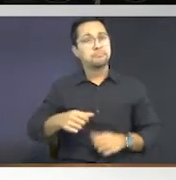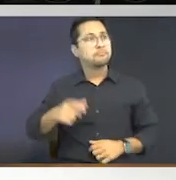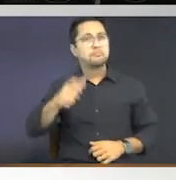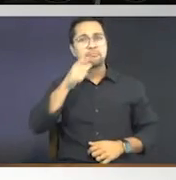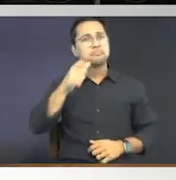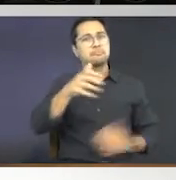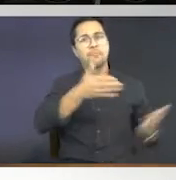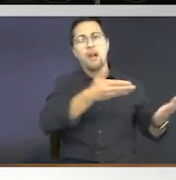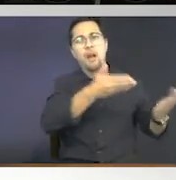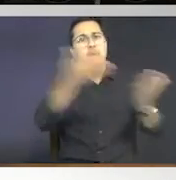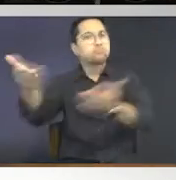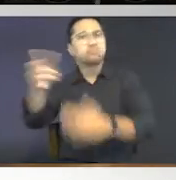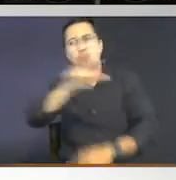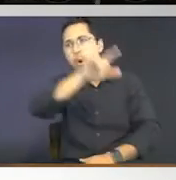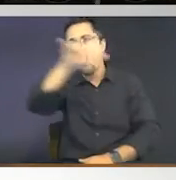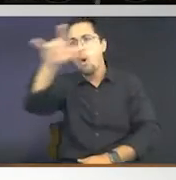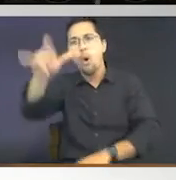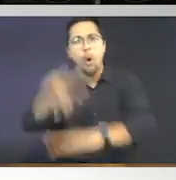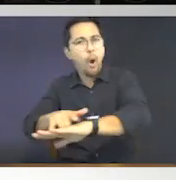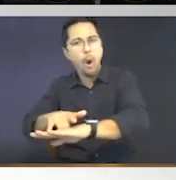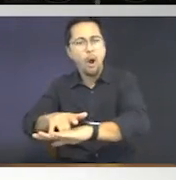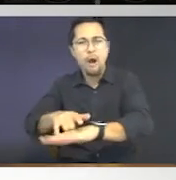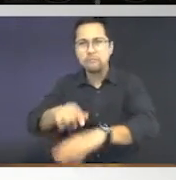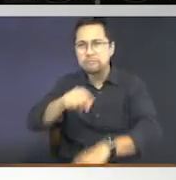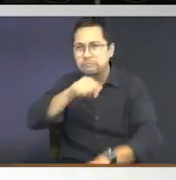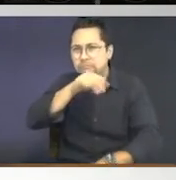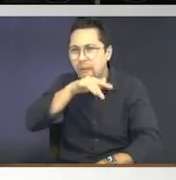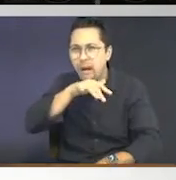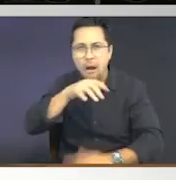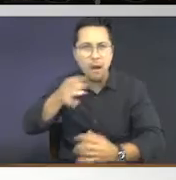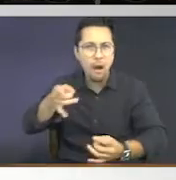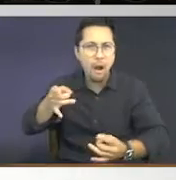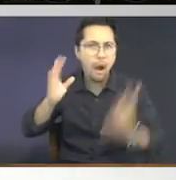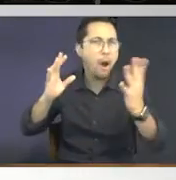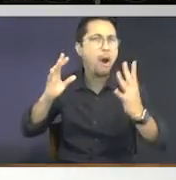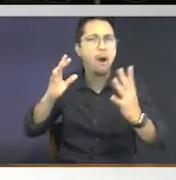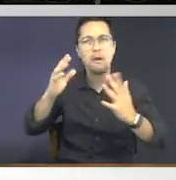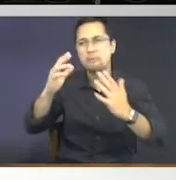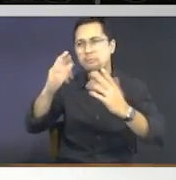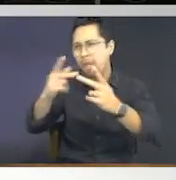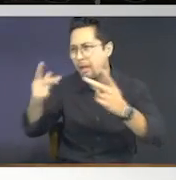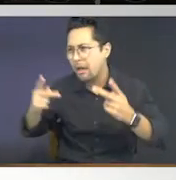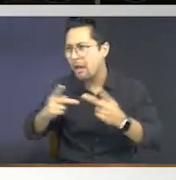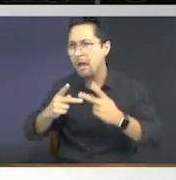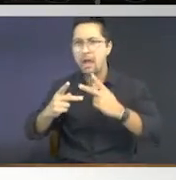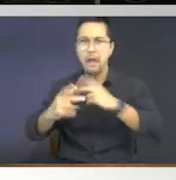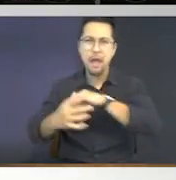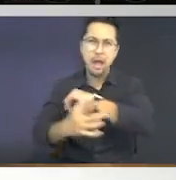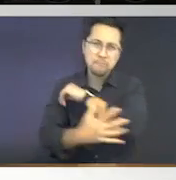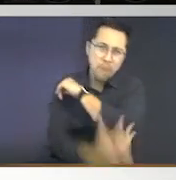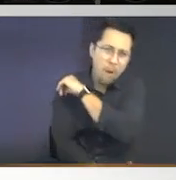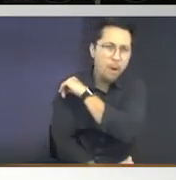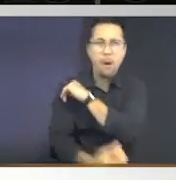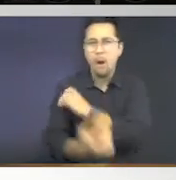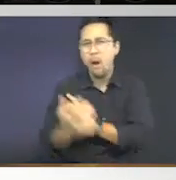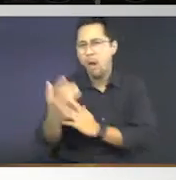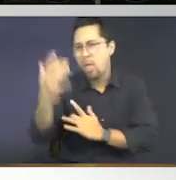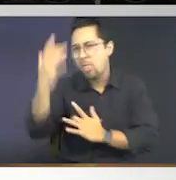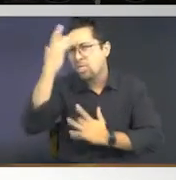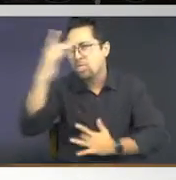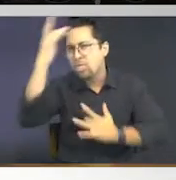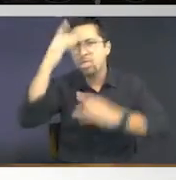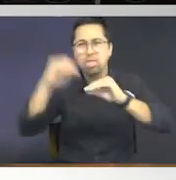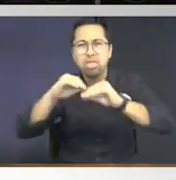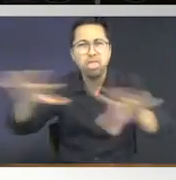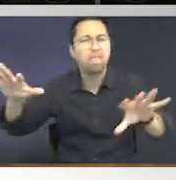to some horrible, disgusting, filthy place full of pestilence, famine, and disease. It's just a